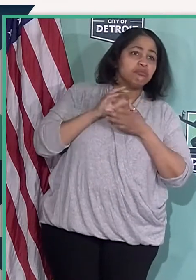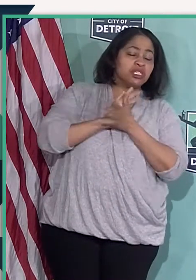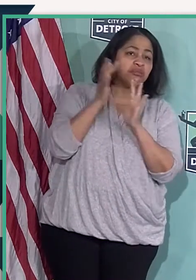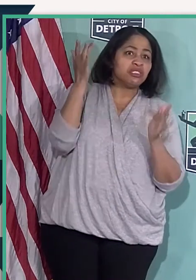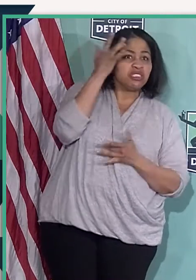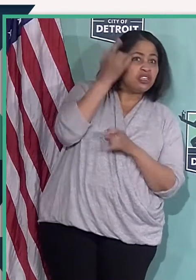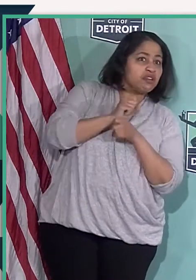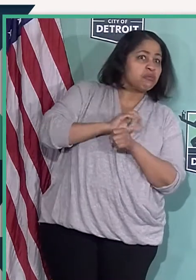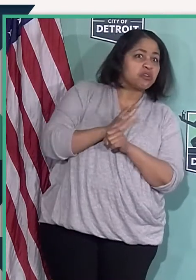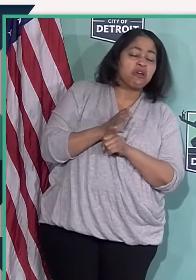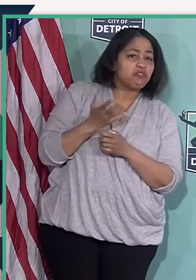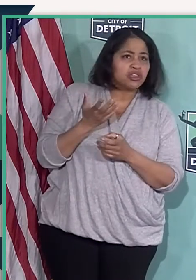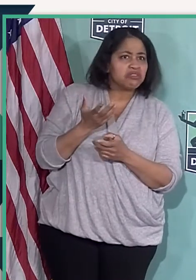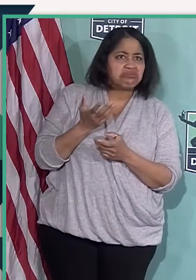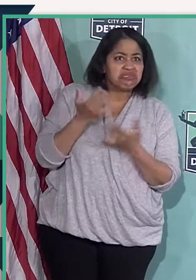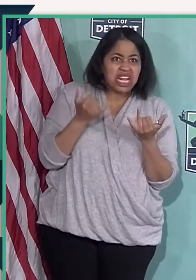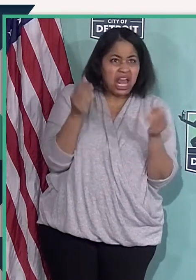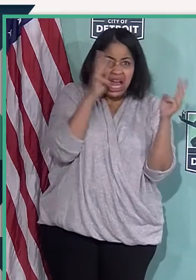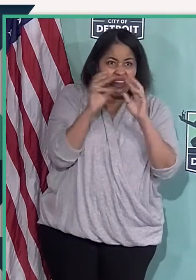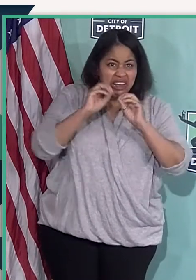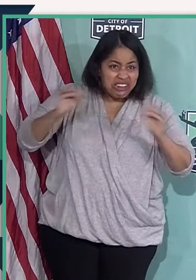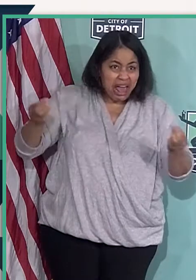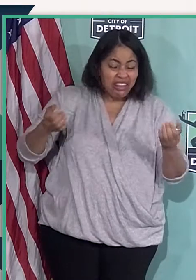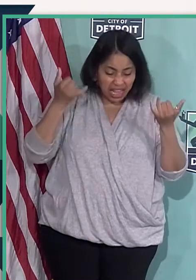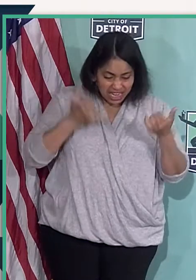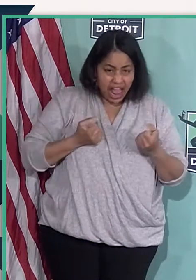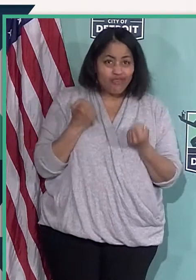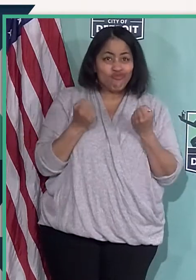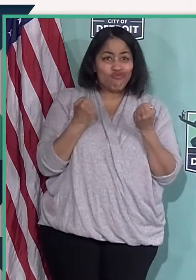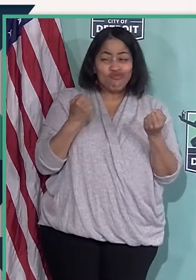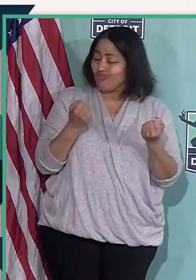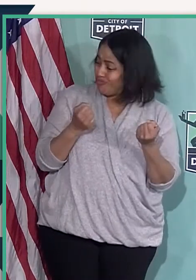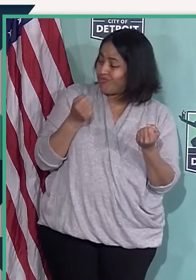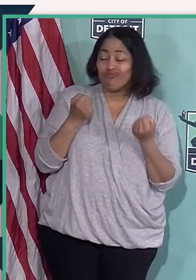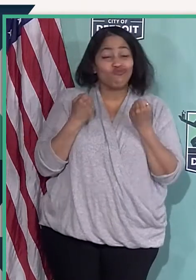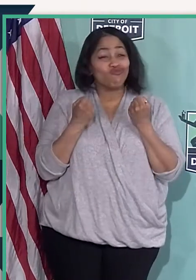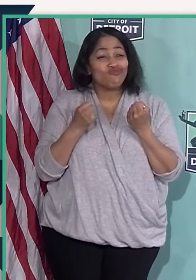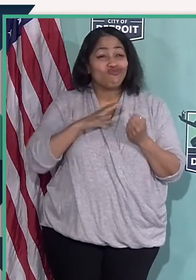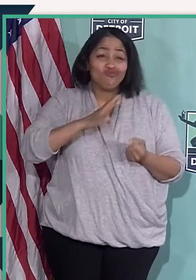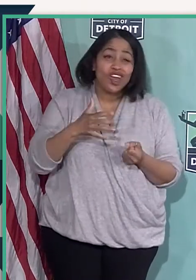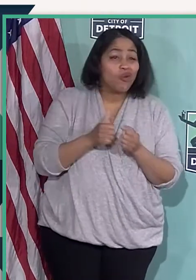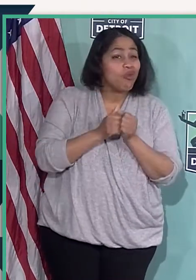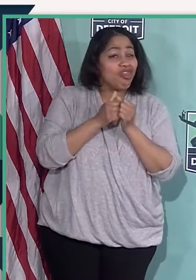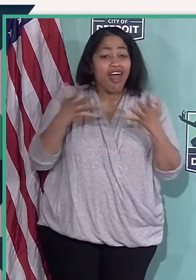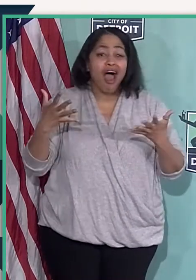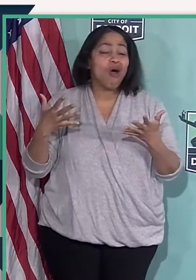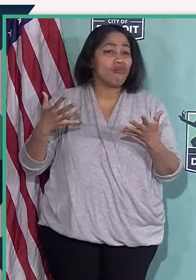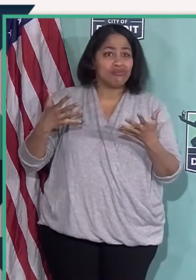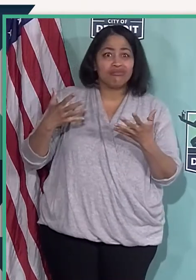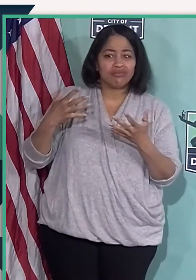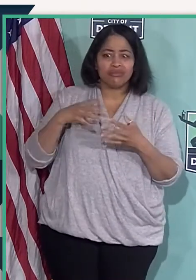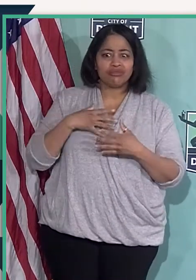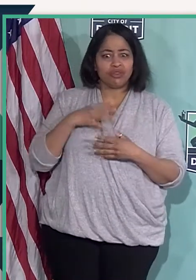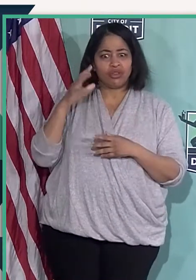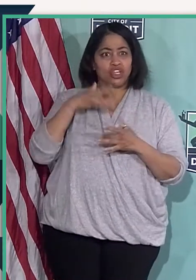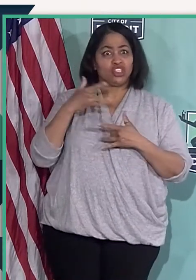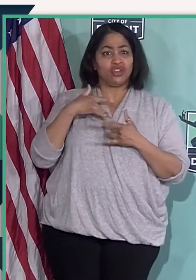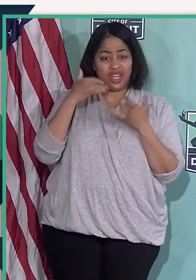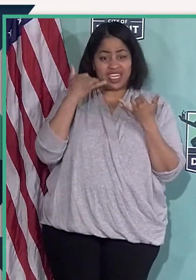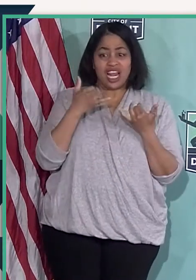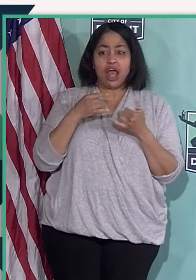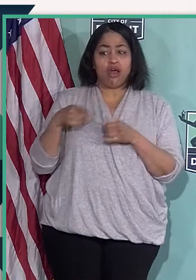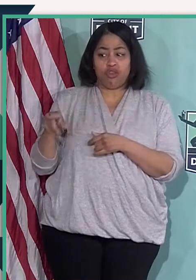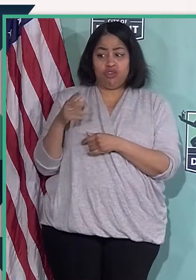be transporting. And so these 10 vehicles will be put on loan to the 4 cab companies for